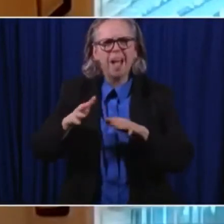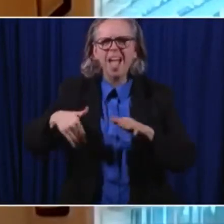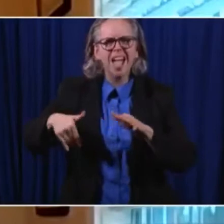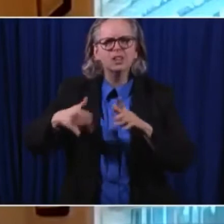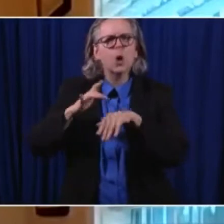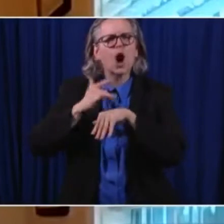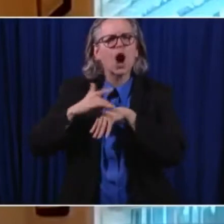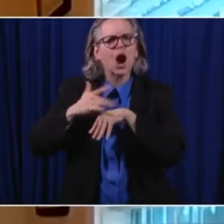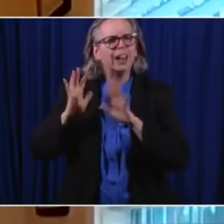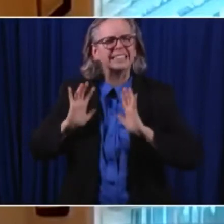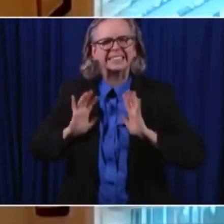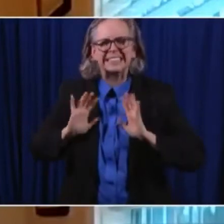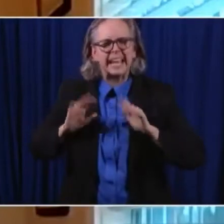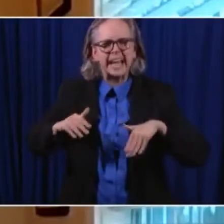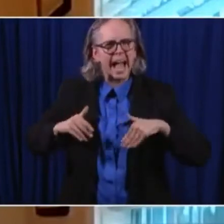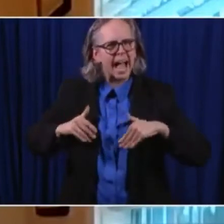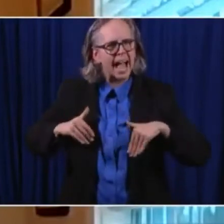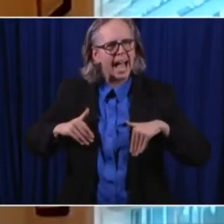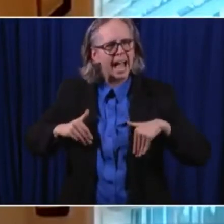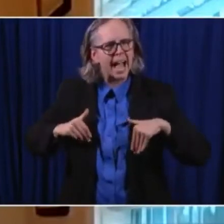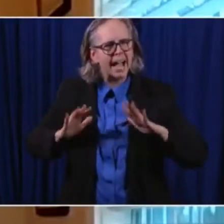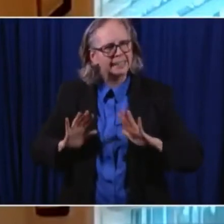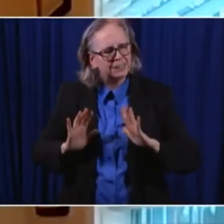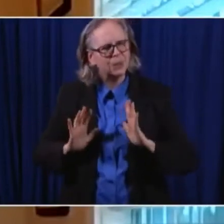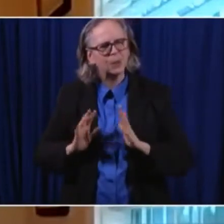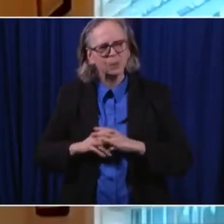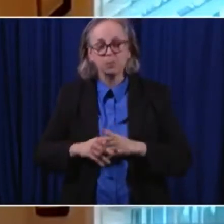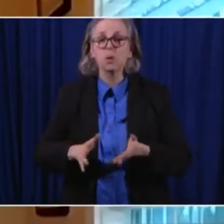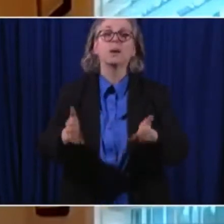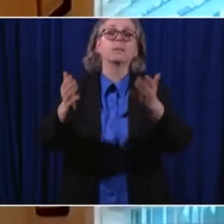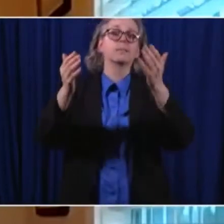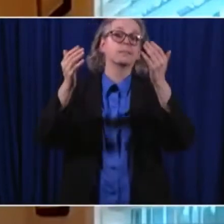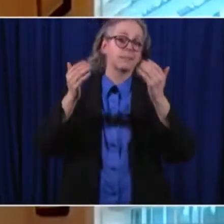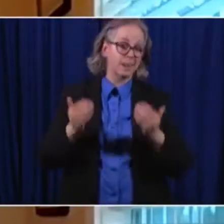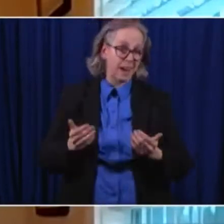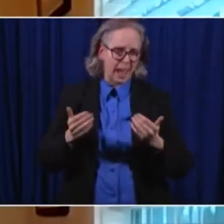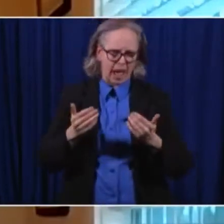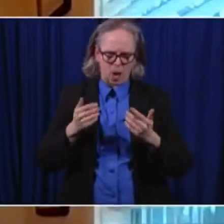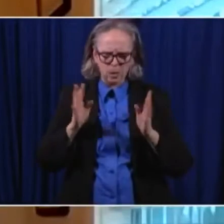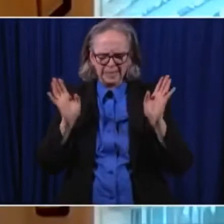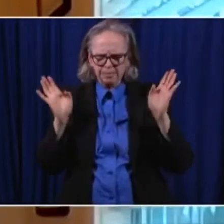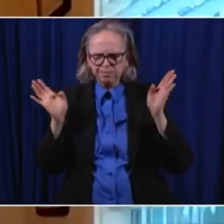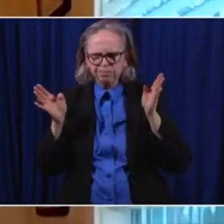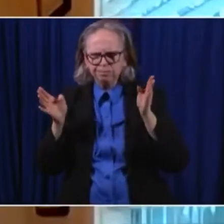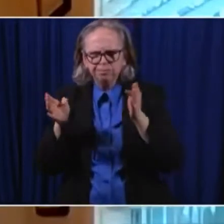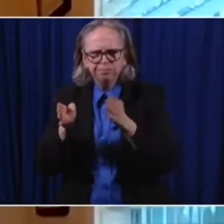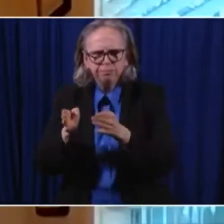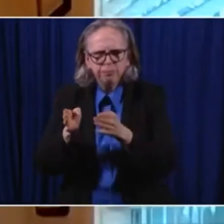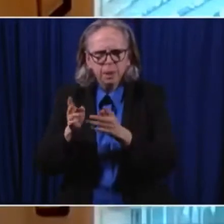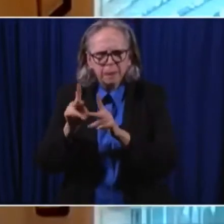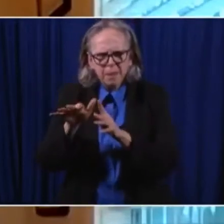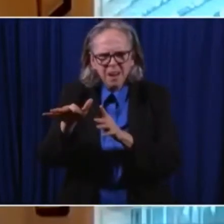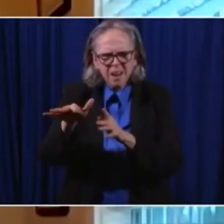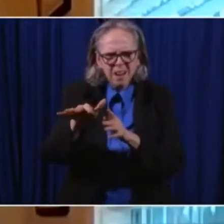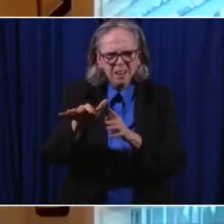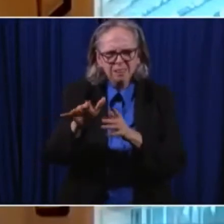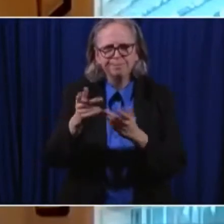vulnerable patients, the patients who are in long-term care, the people that we've seen, for example, today receiving